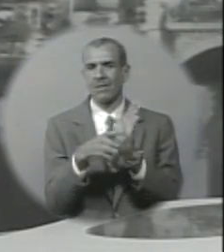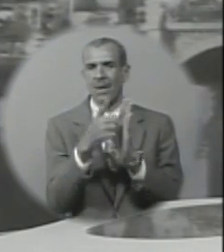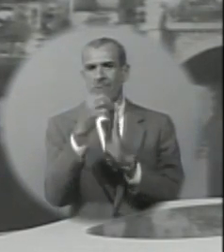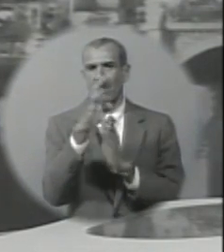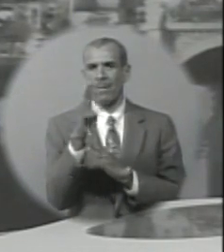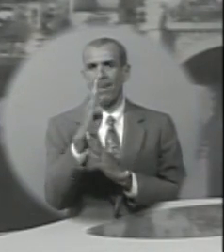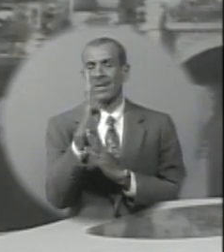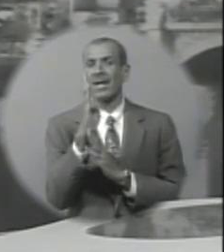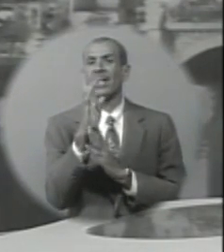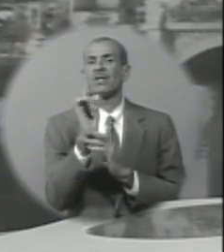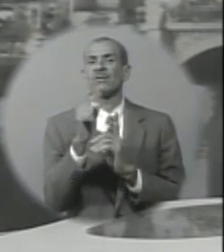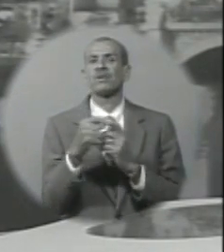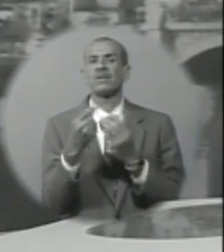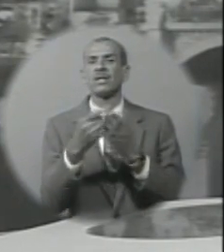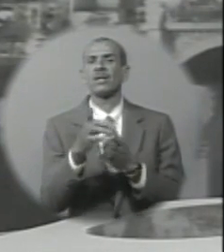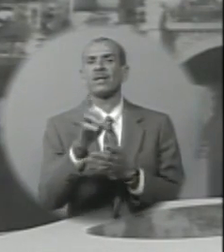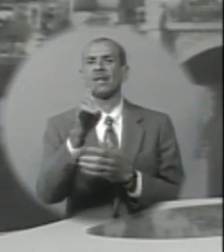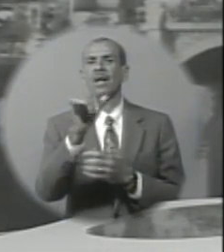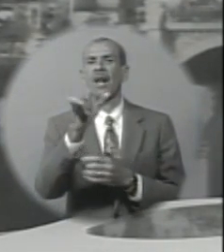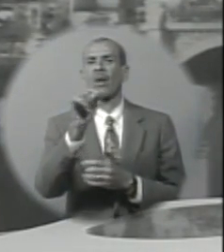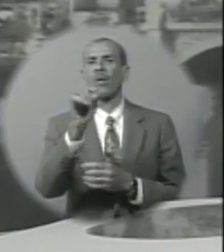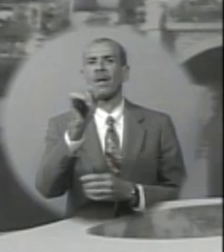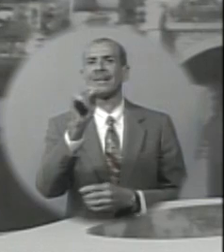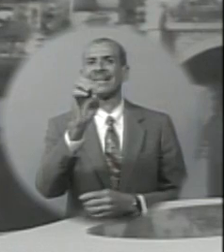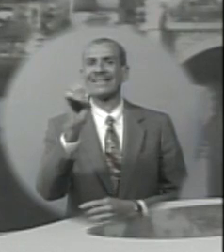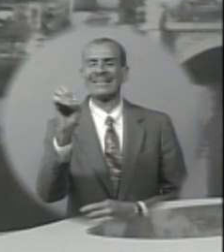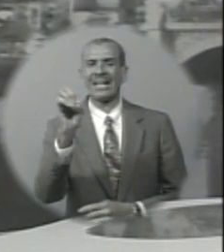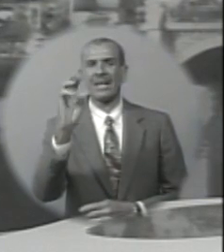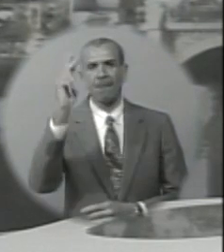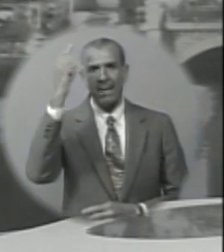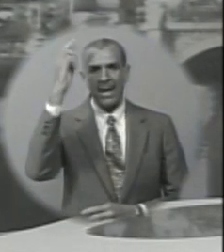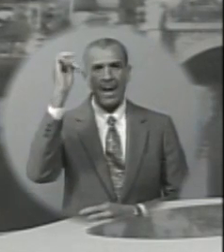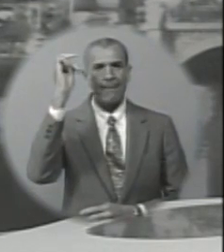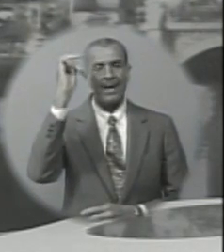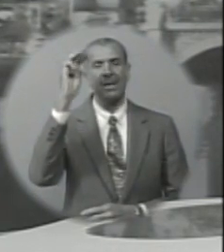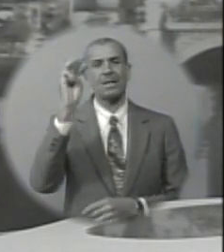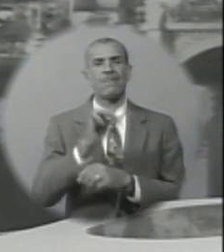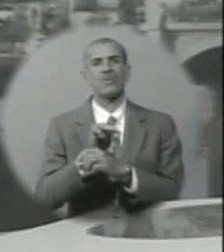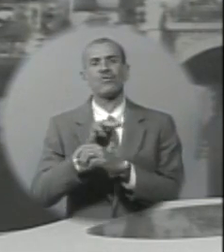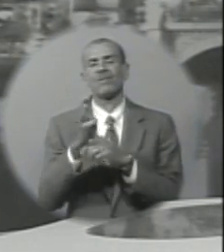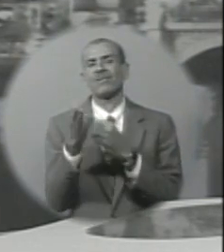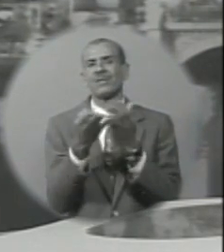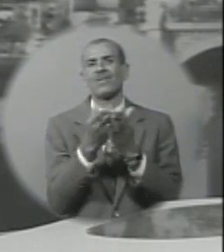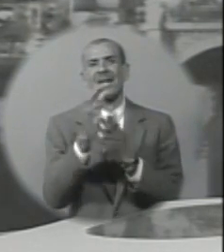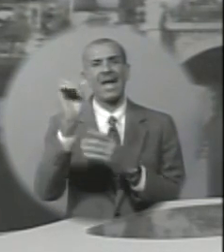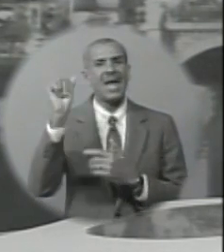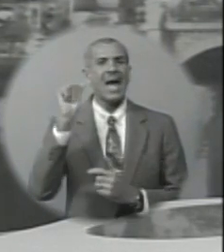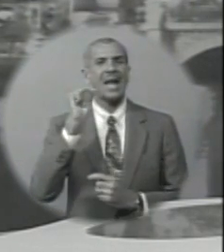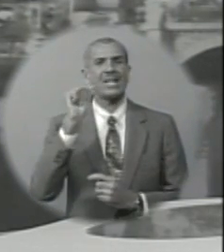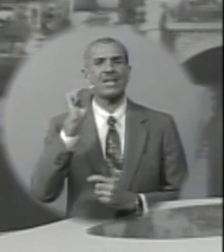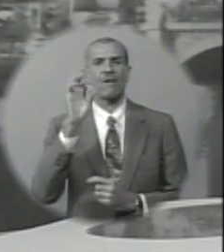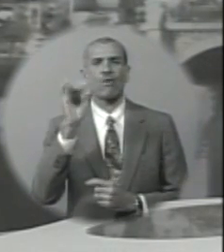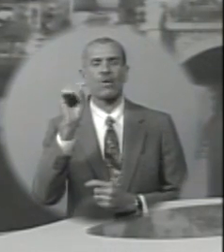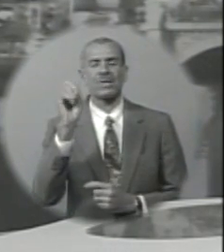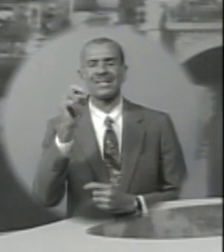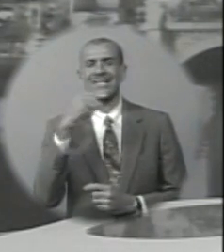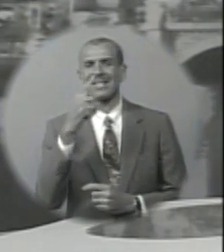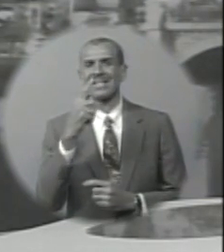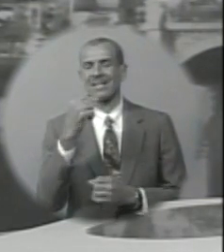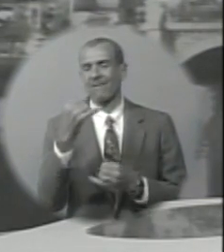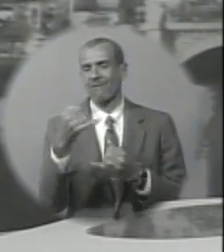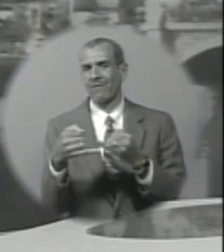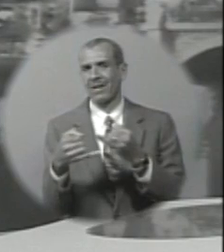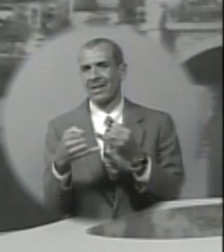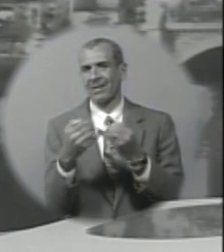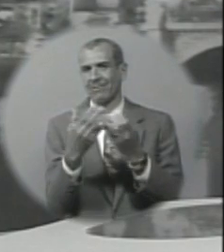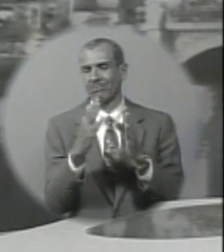has been contracted to Deloitte. Permanent Secretary in the Ministry of the Civil Service, Alison Fort, says it is now in its final